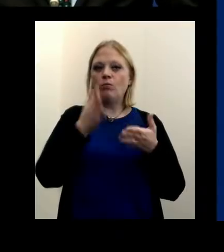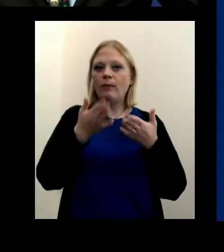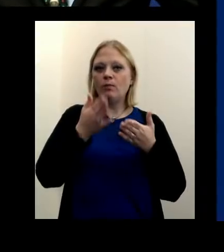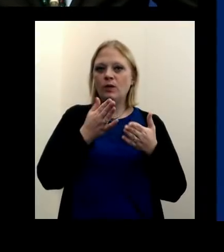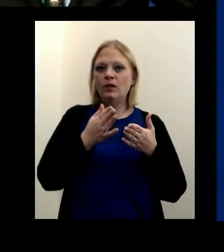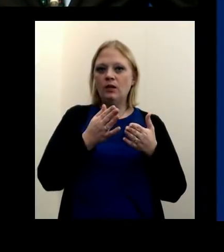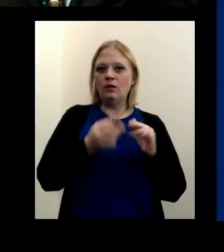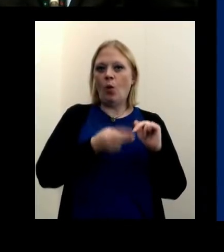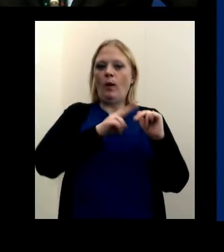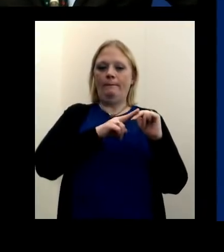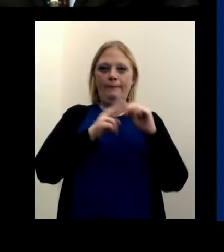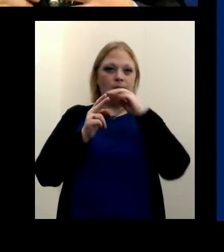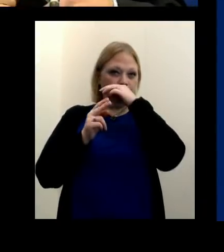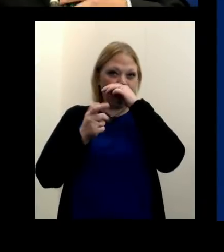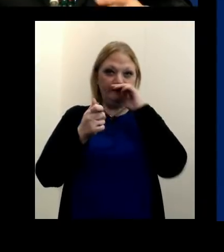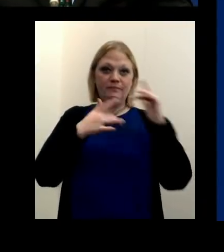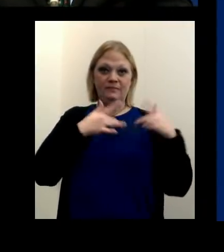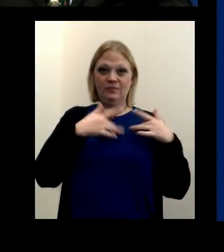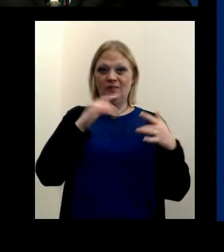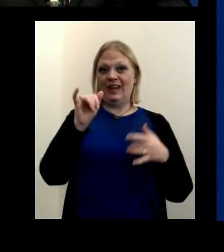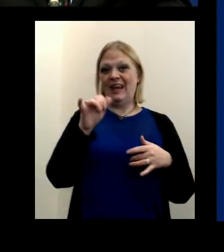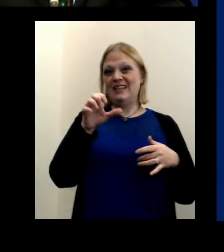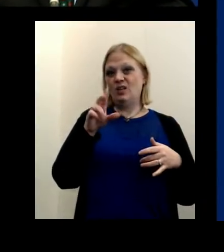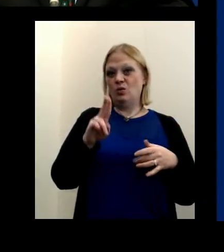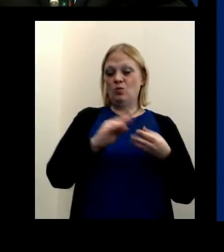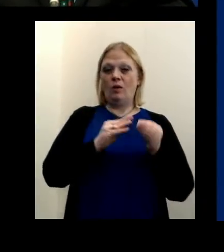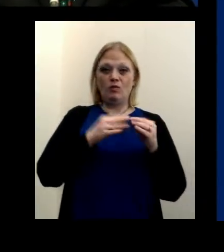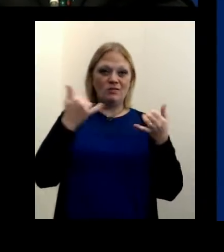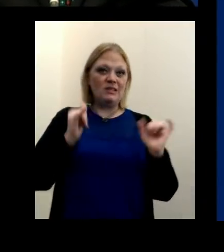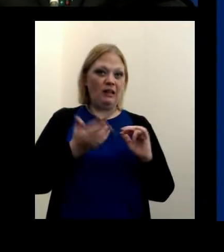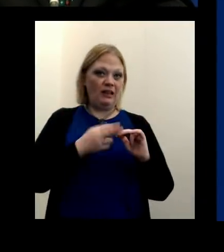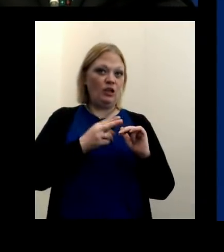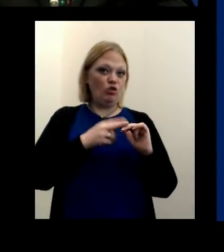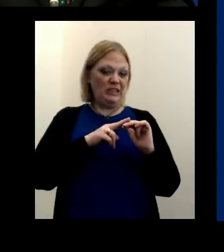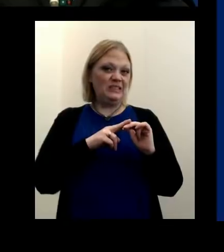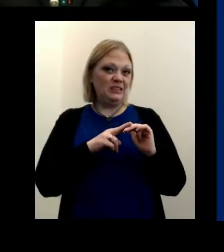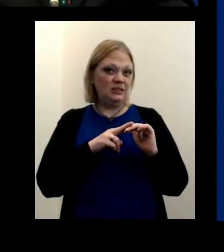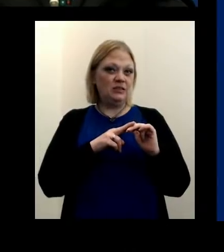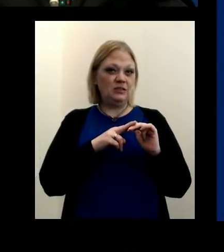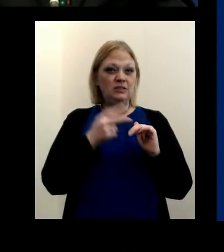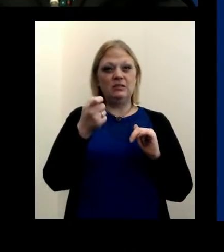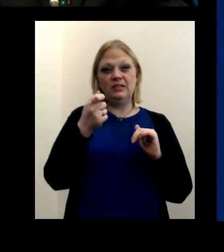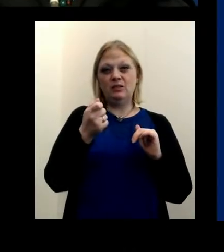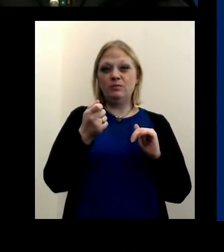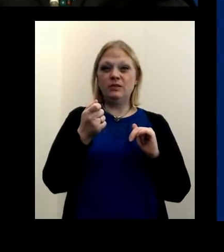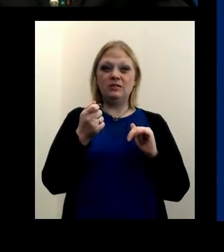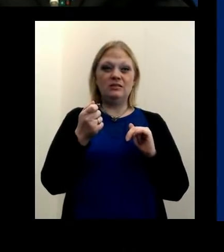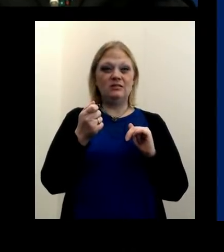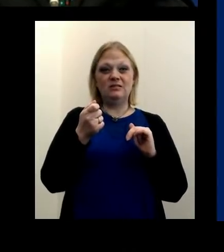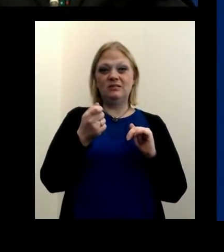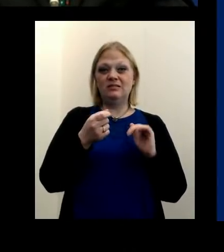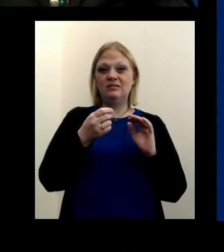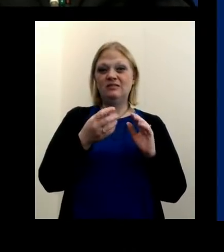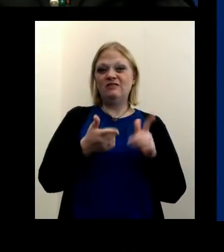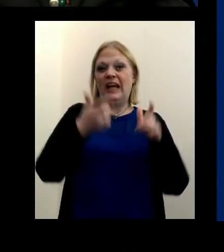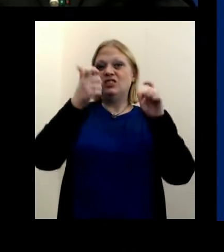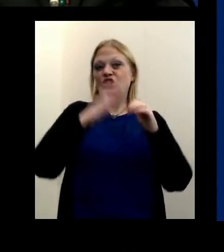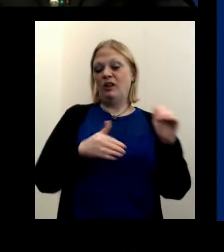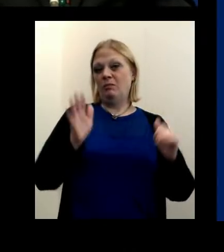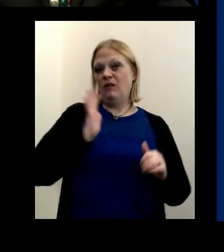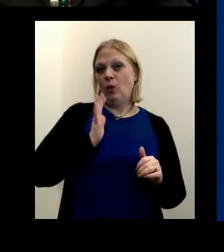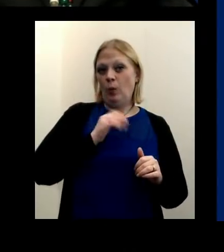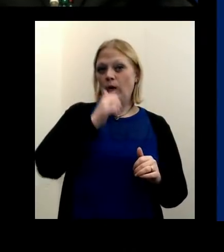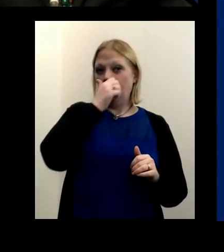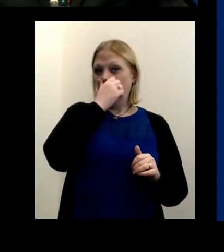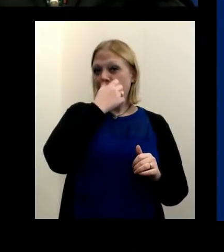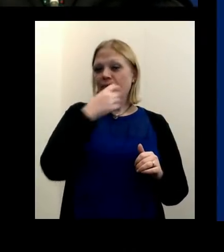Something that is a little concerning is ICU numbers are still increasing, and actually increasing at a little bit more of a rate than they were early on. So we